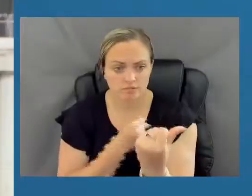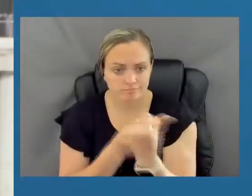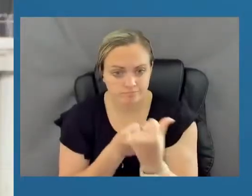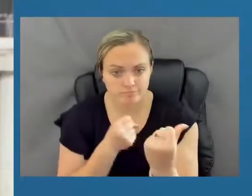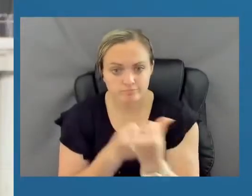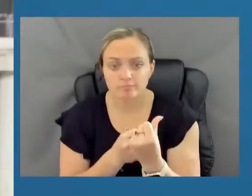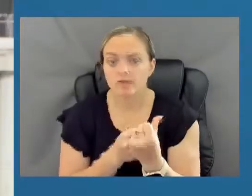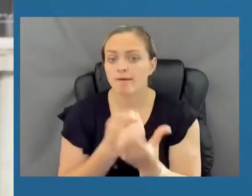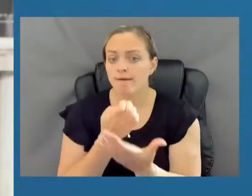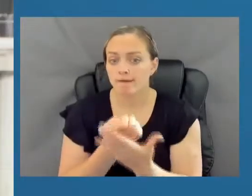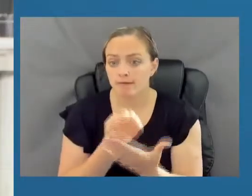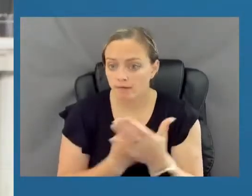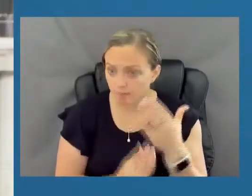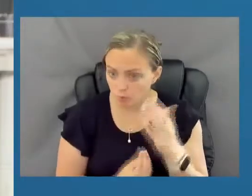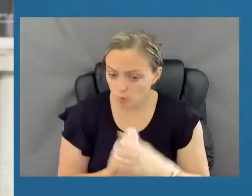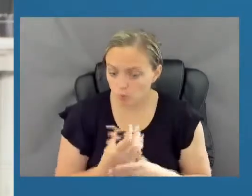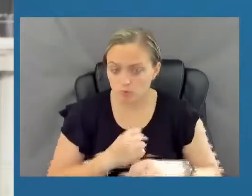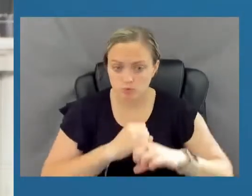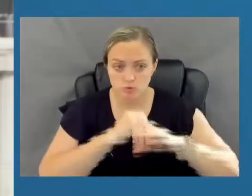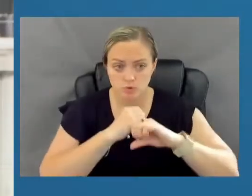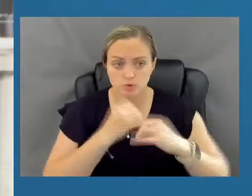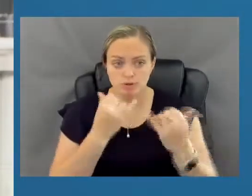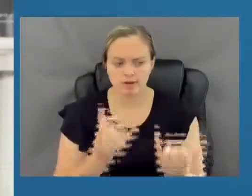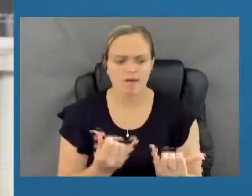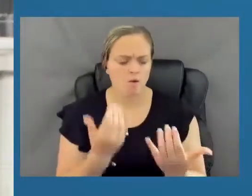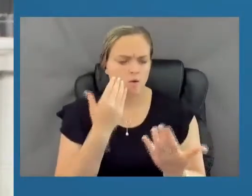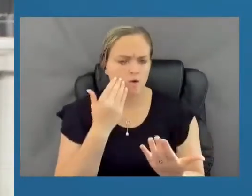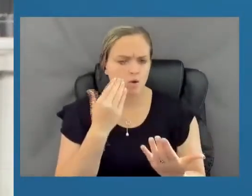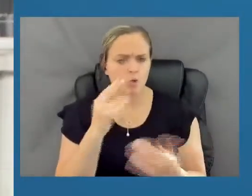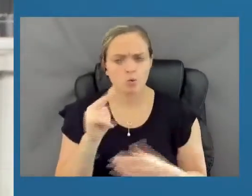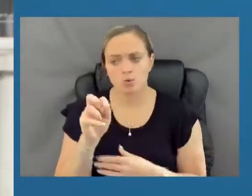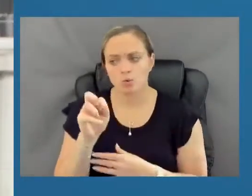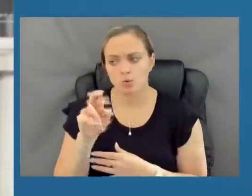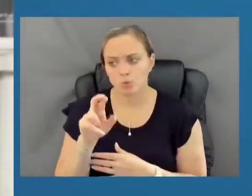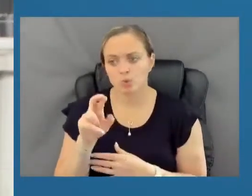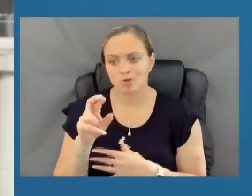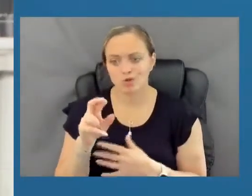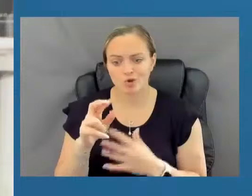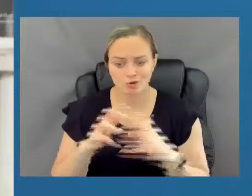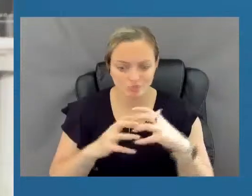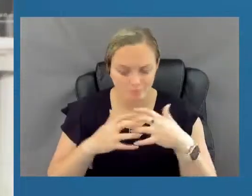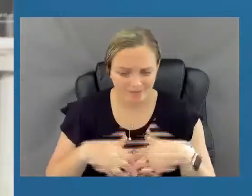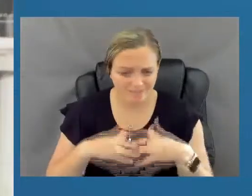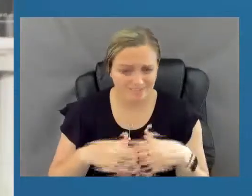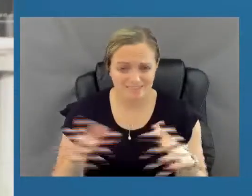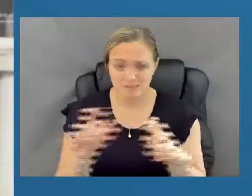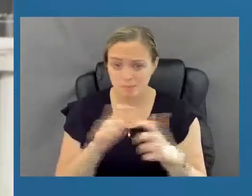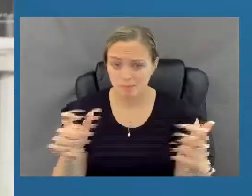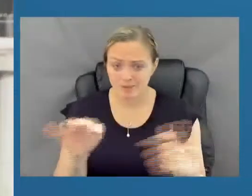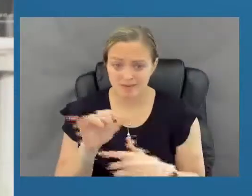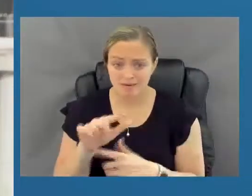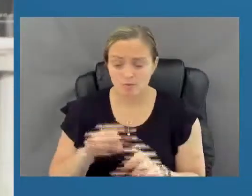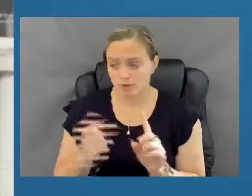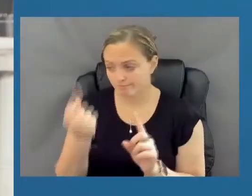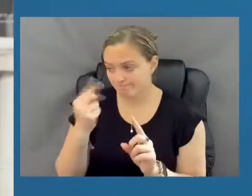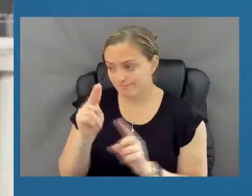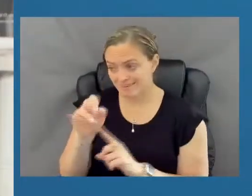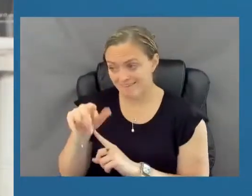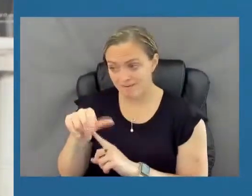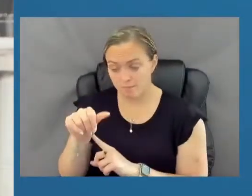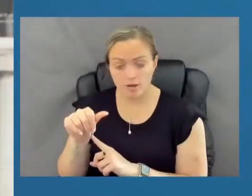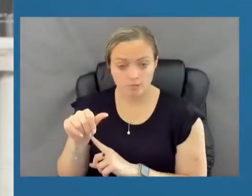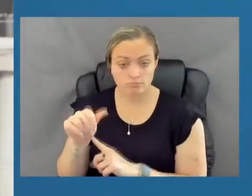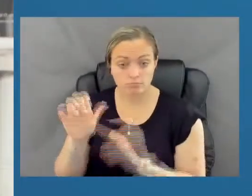growth and security. Now, a new nuclear plant is a major undertaking, but NYPA is uniquely qualified to lead